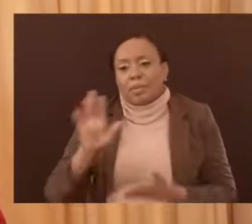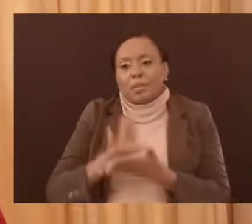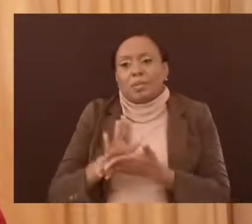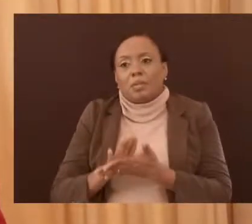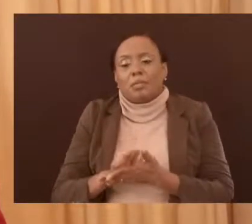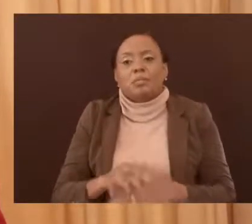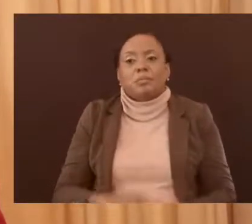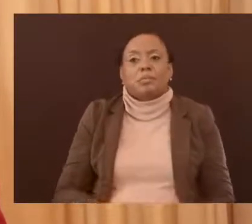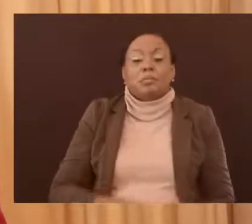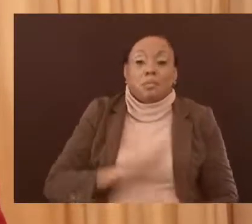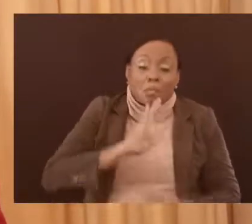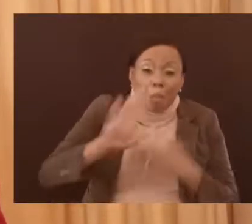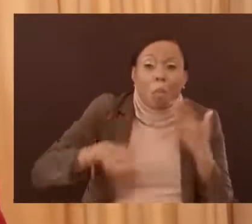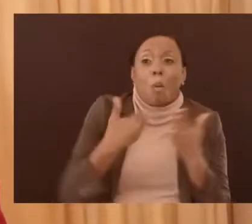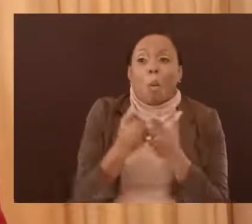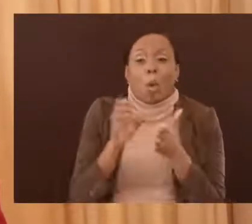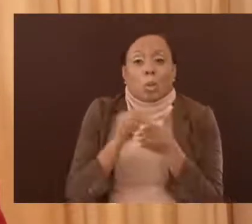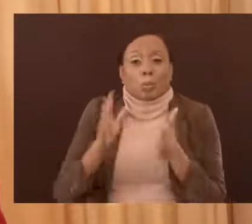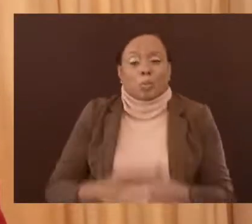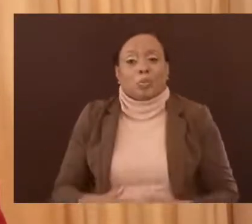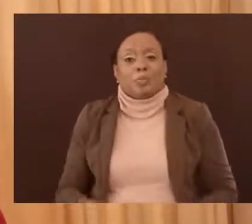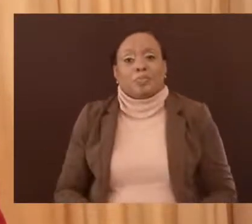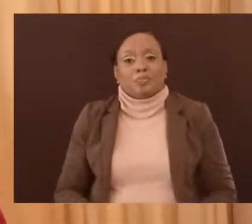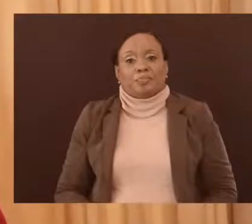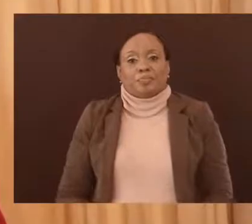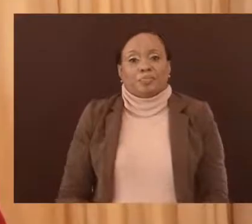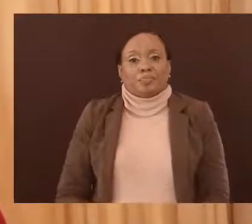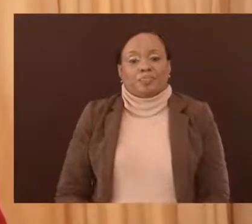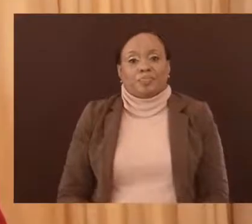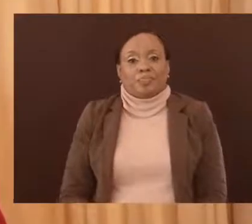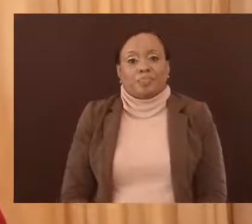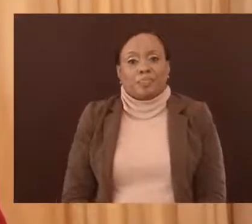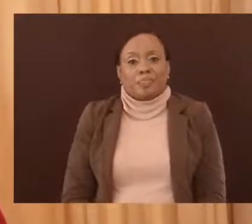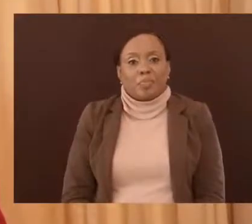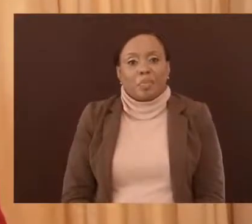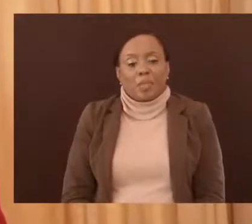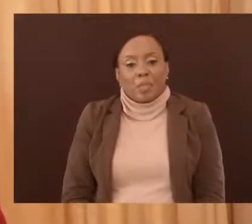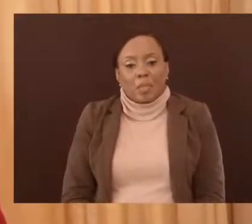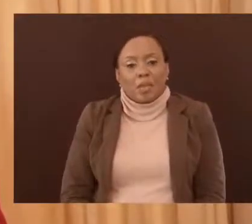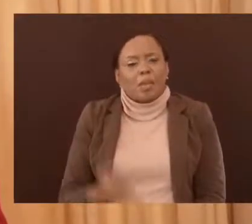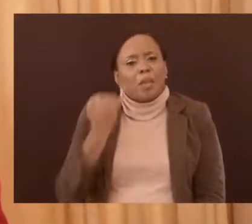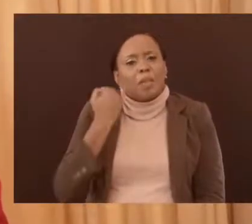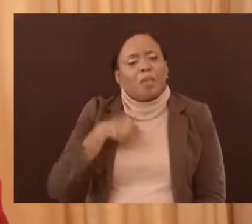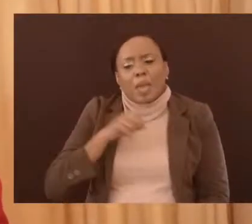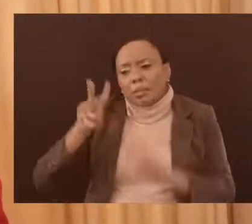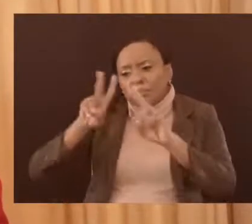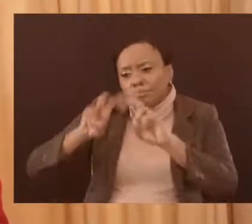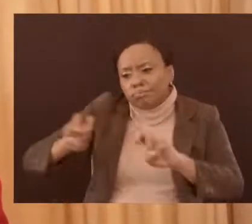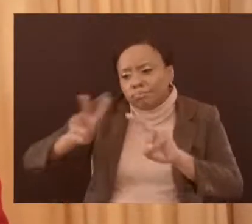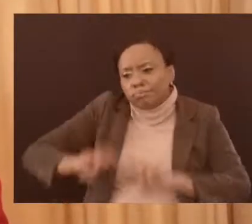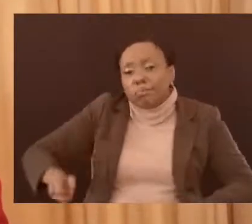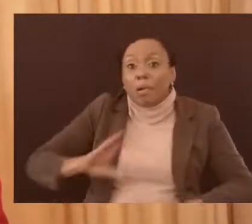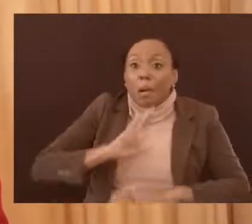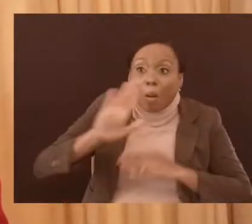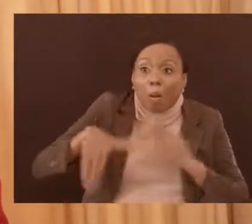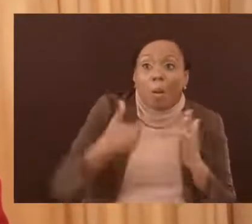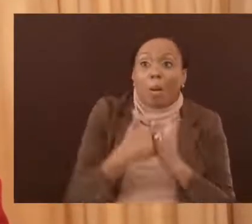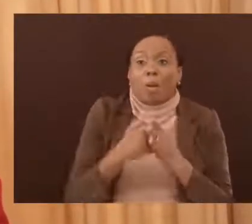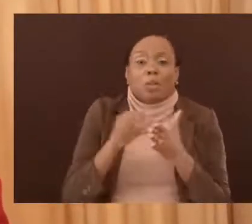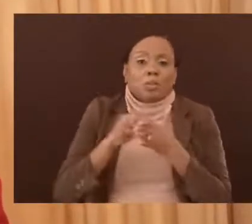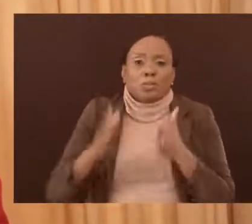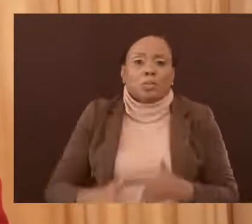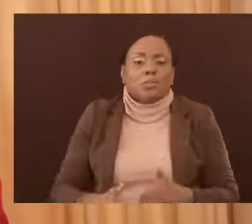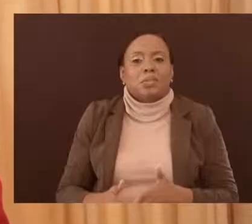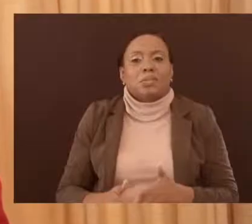our students. So if we did readiness assessments on all of the students, we're going to find deficits in terms of their